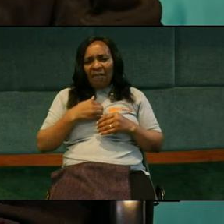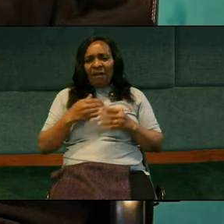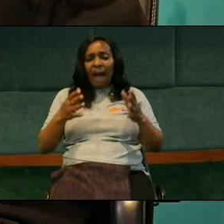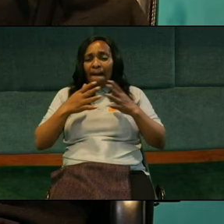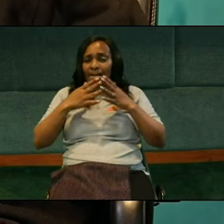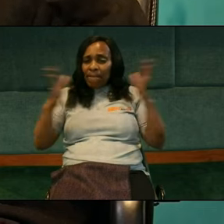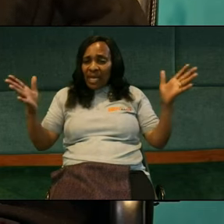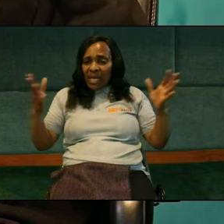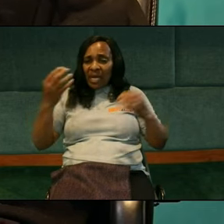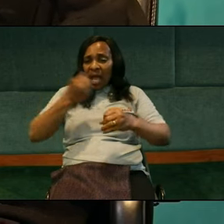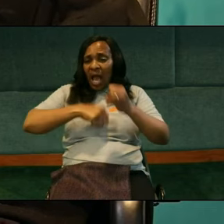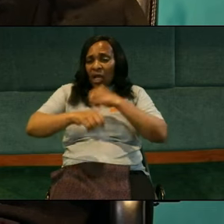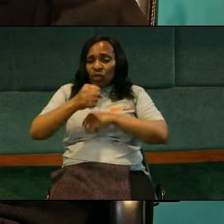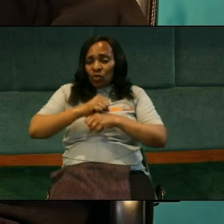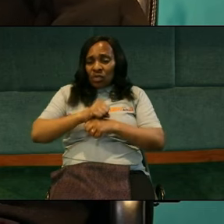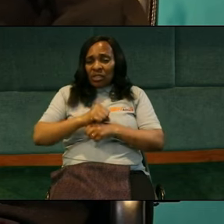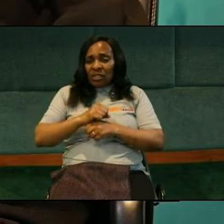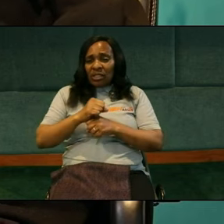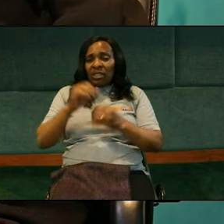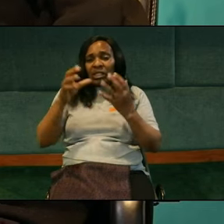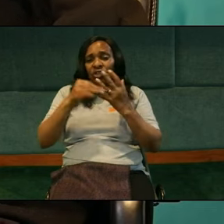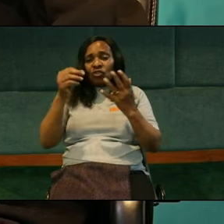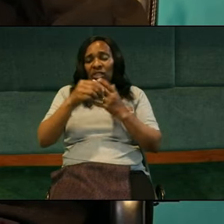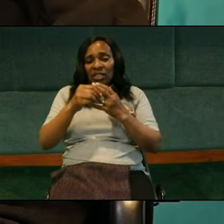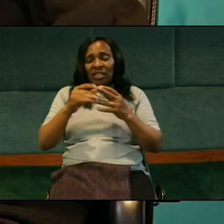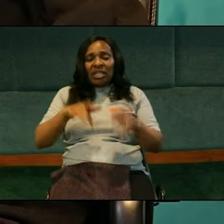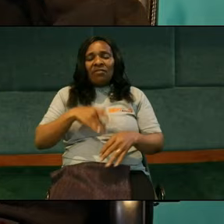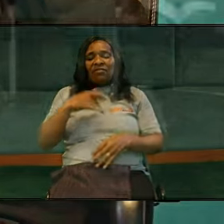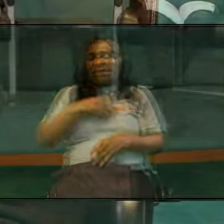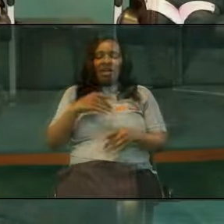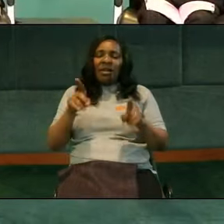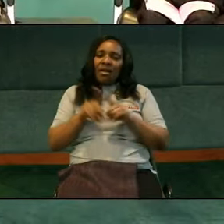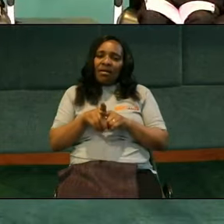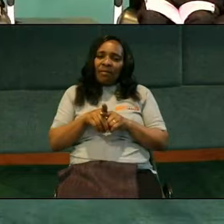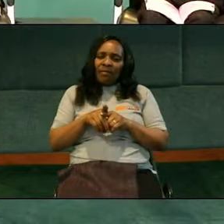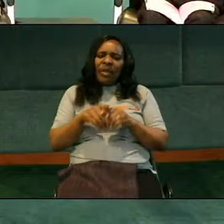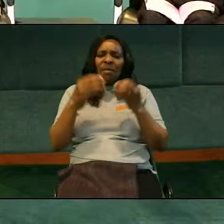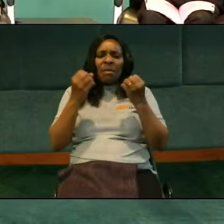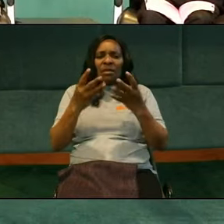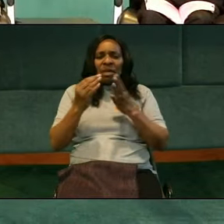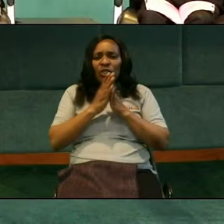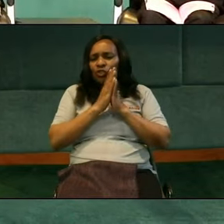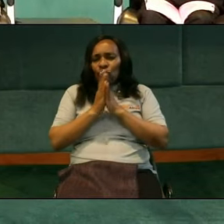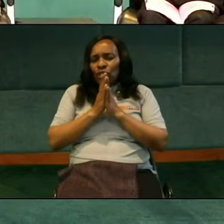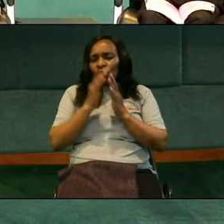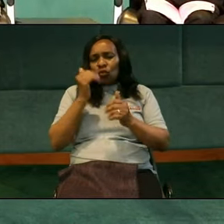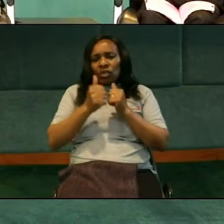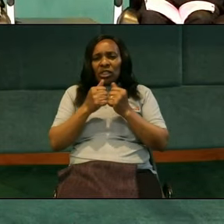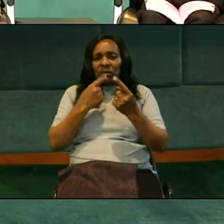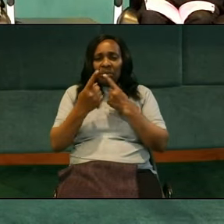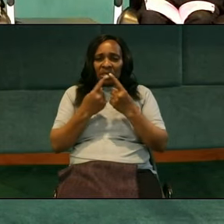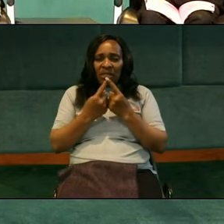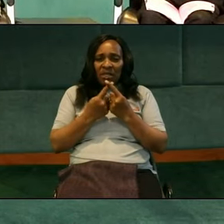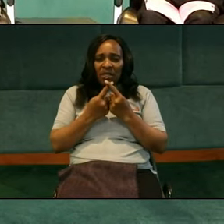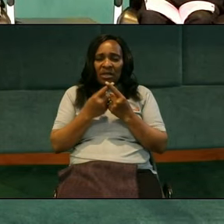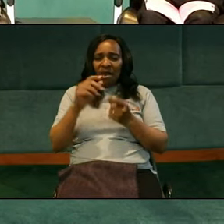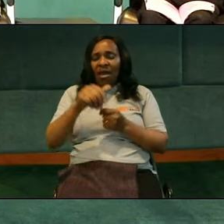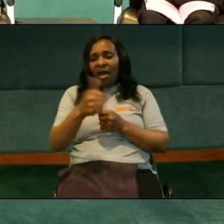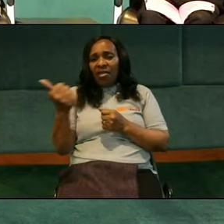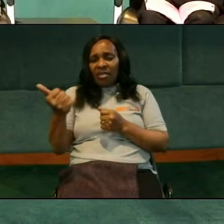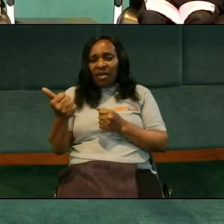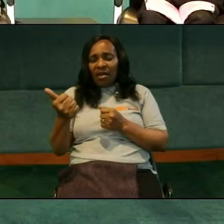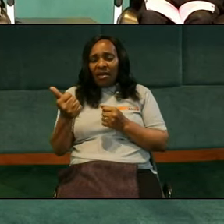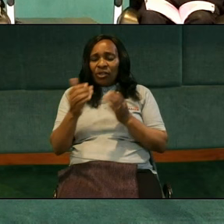the partner's choices, I feel like. Amen. And there are several stories that speak to this. Does any of you remember any other story